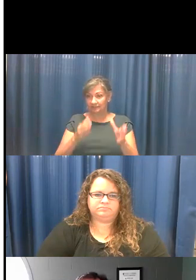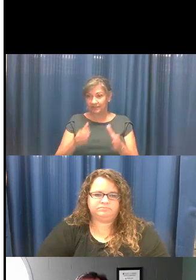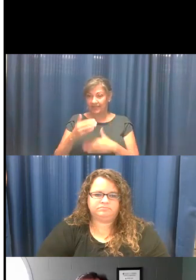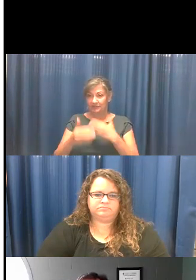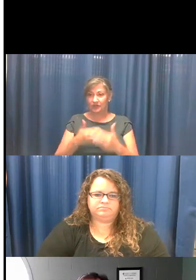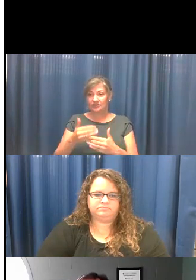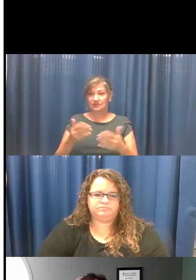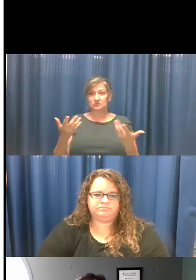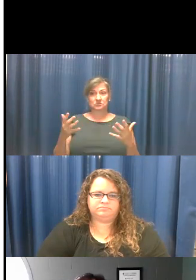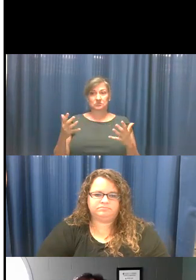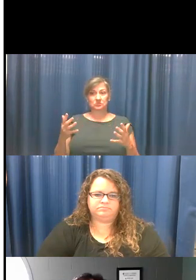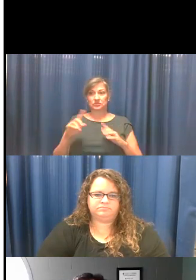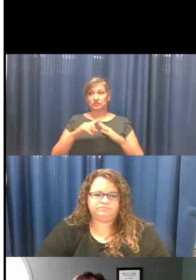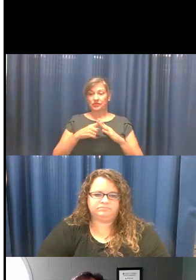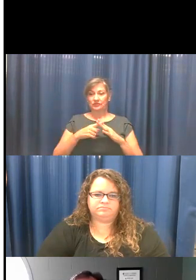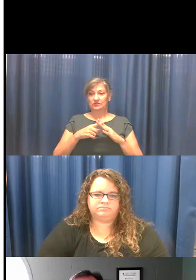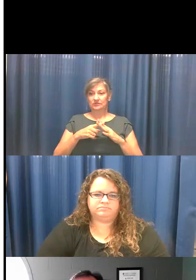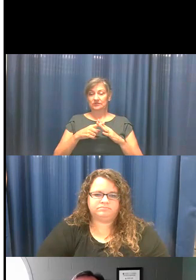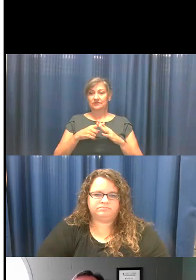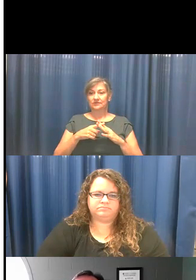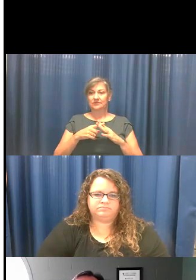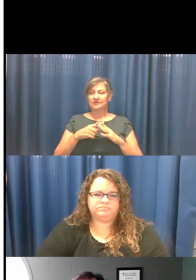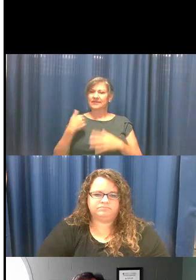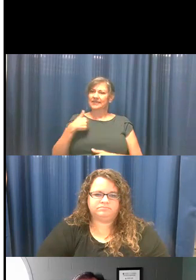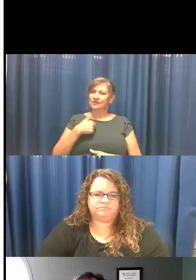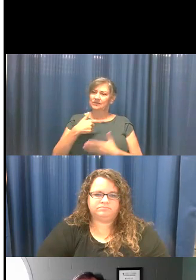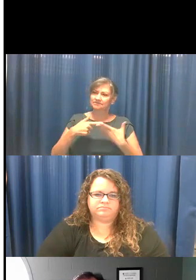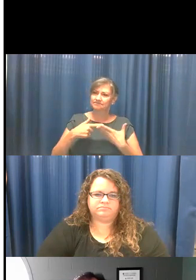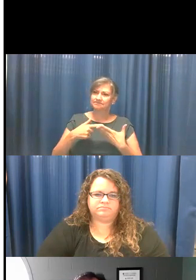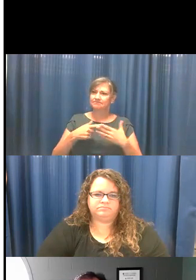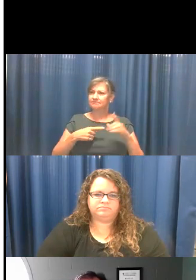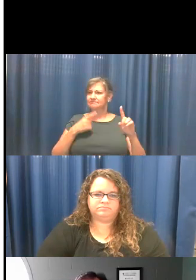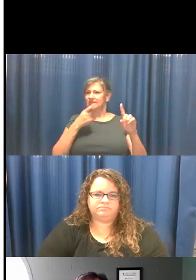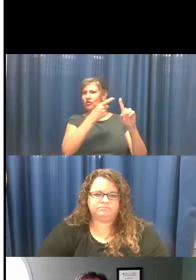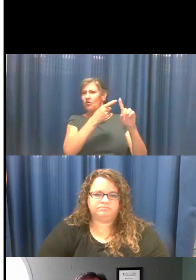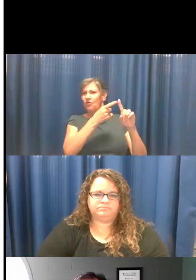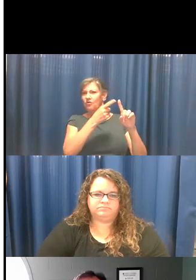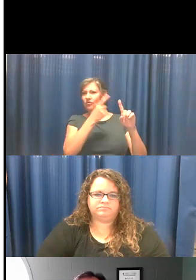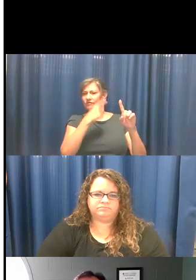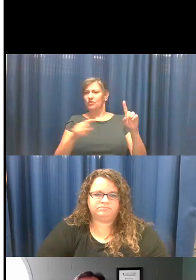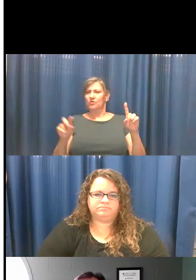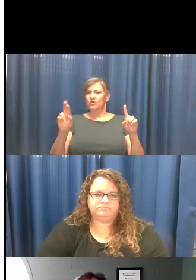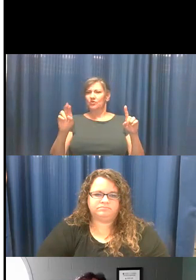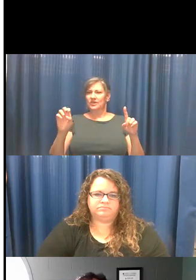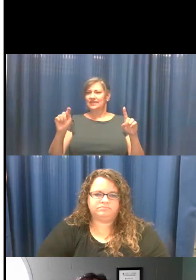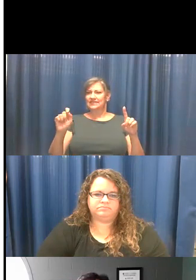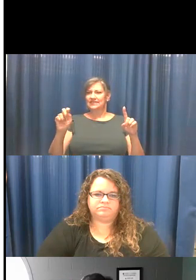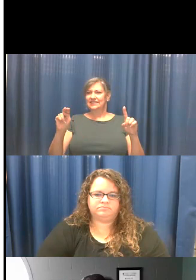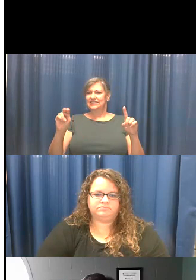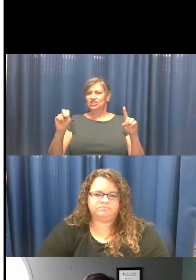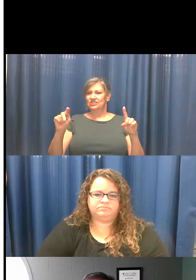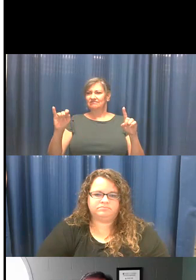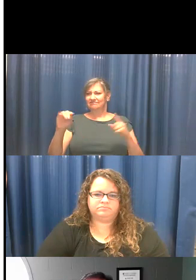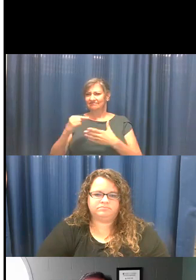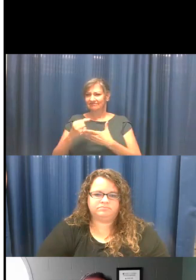already underway. And we talked about a goal for retention rate. And that